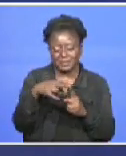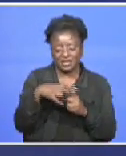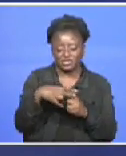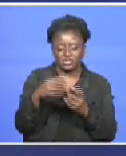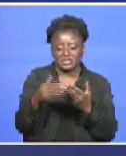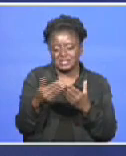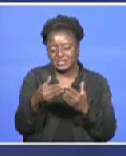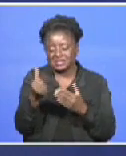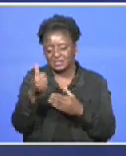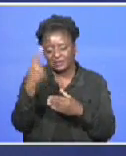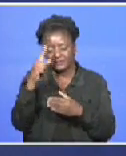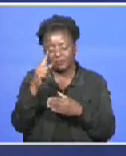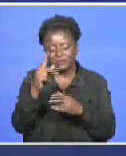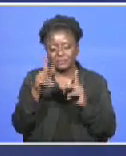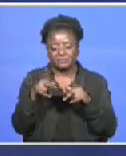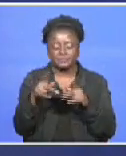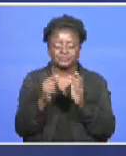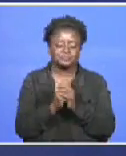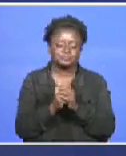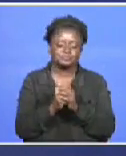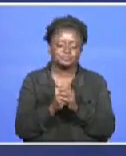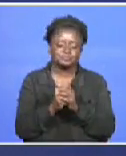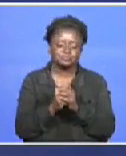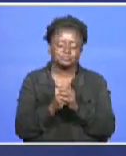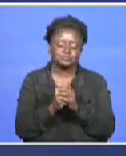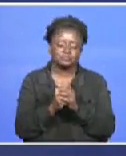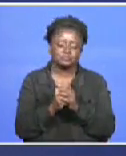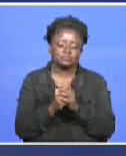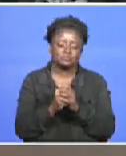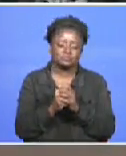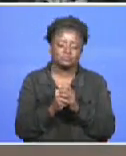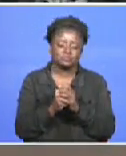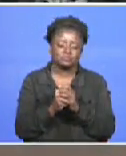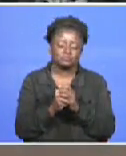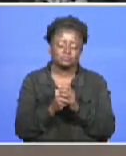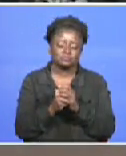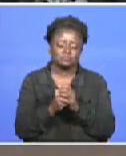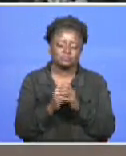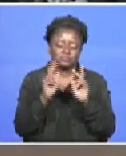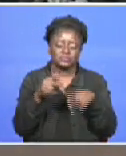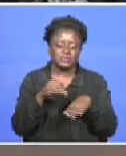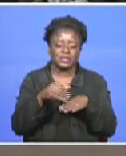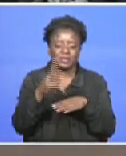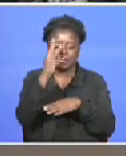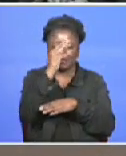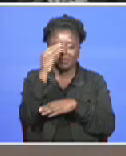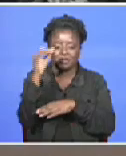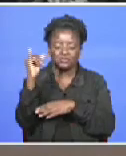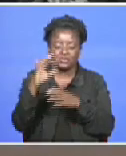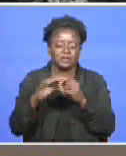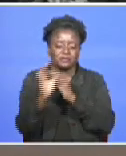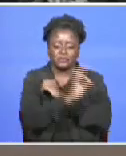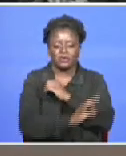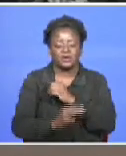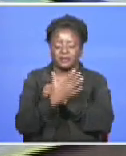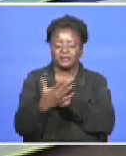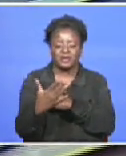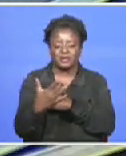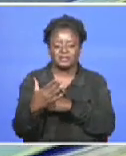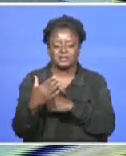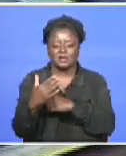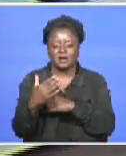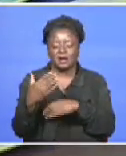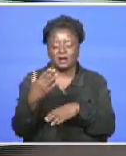applicants, as Desmond Saunders explains tonight. Officials of the Ministry of Foreign Affairs are fine-tuning its policy for